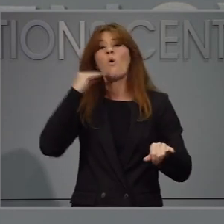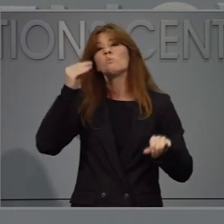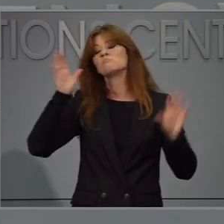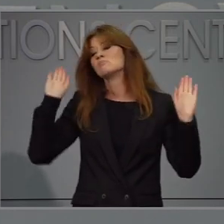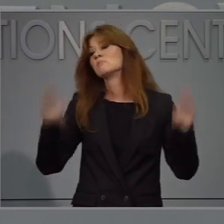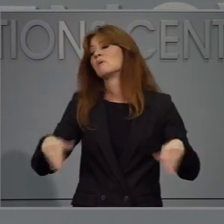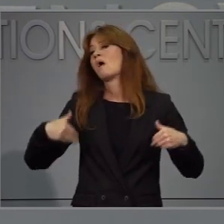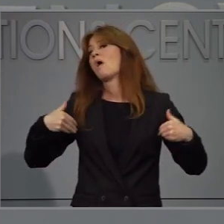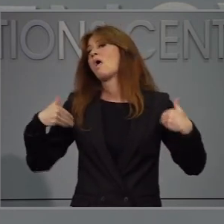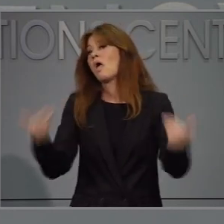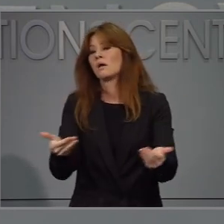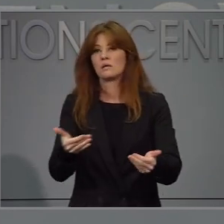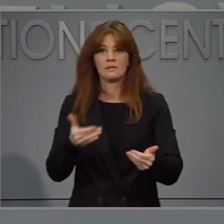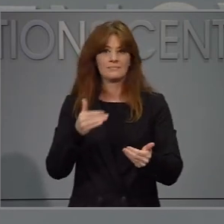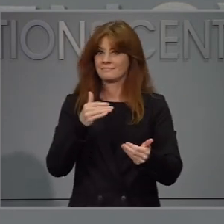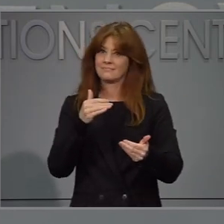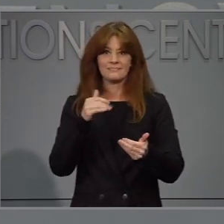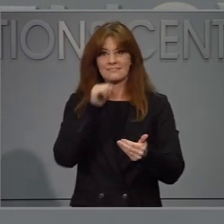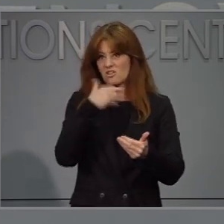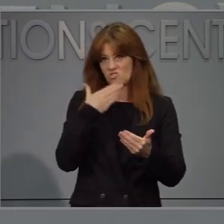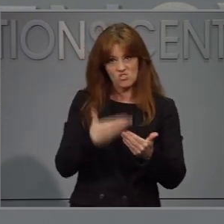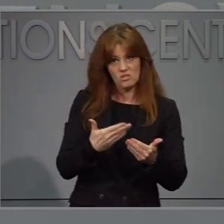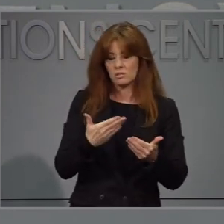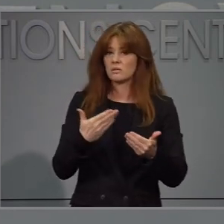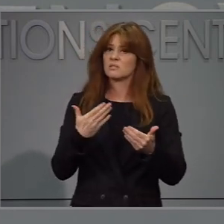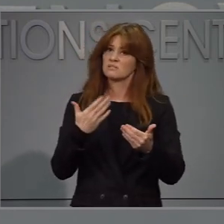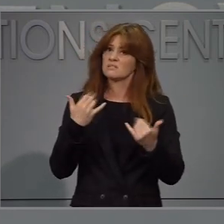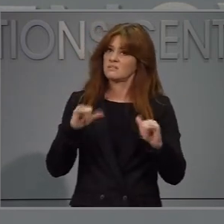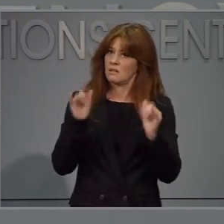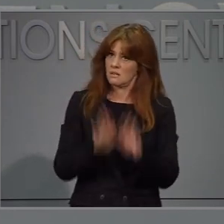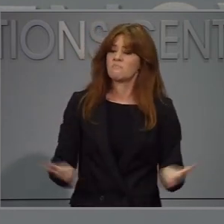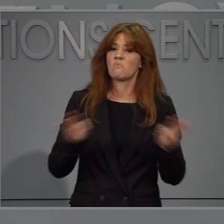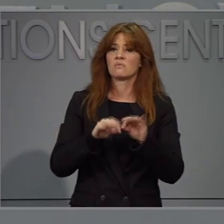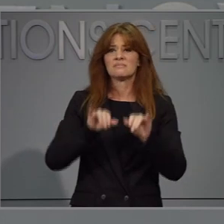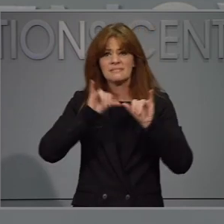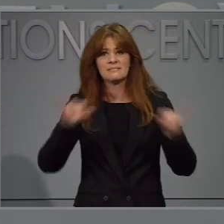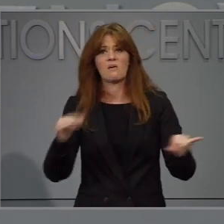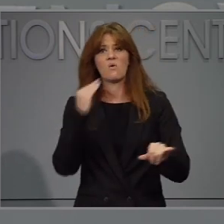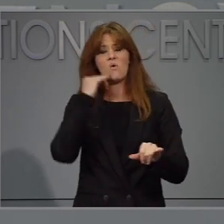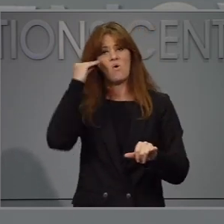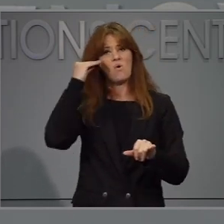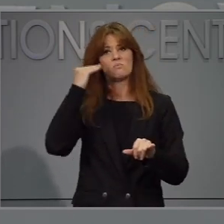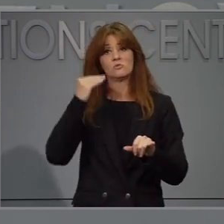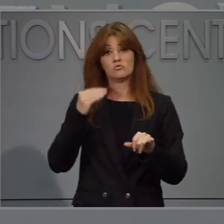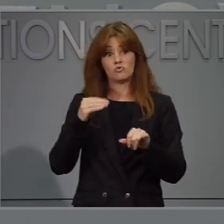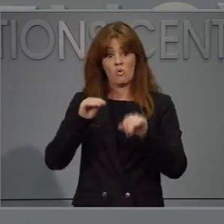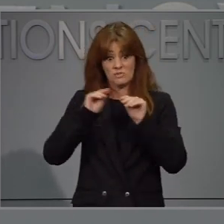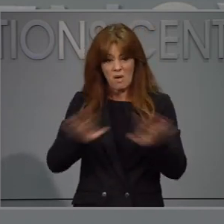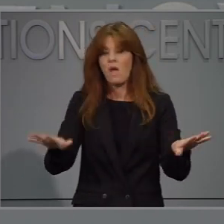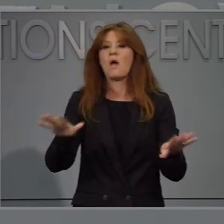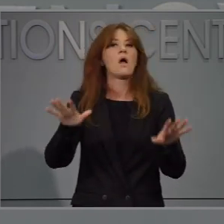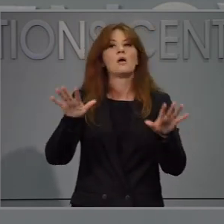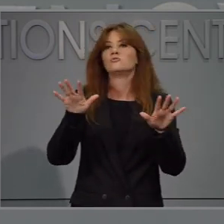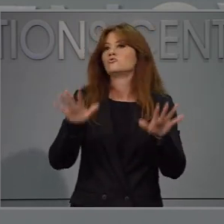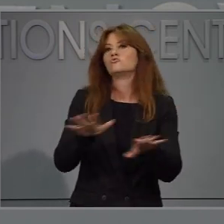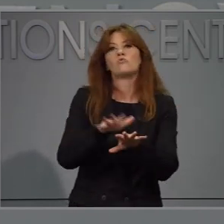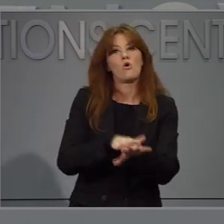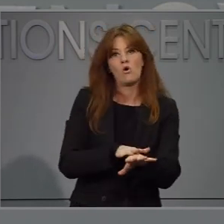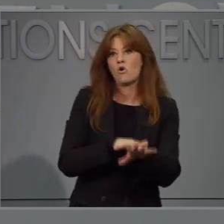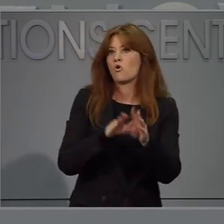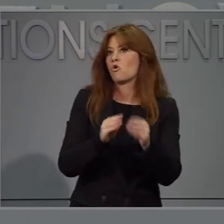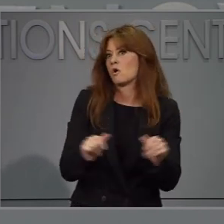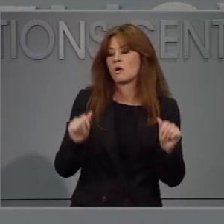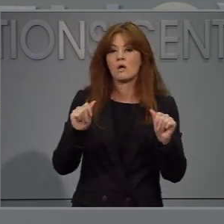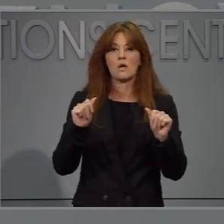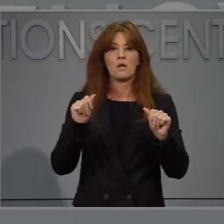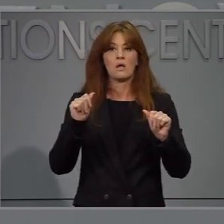to be sure that we are keeping up these actions. We need to be sure we are slowing the spread of the virus. And the good news is